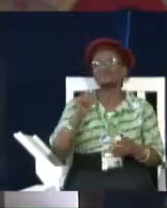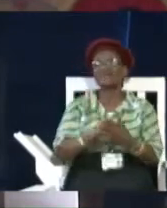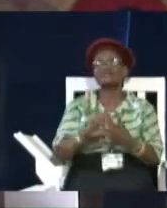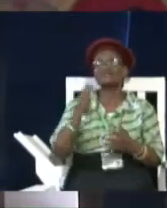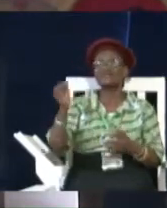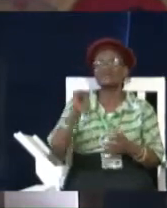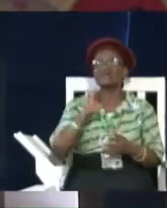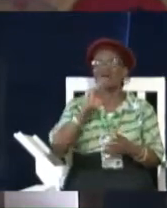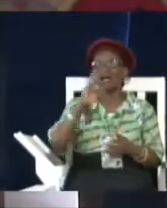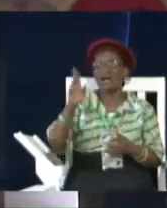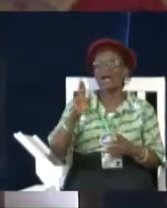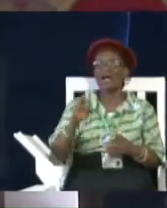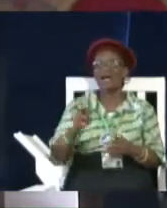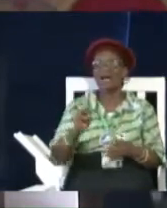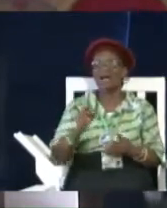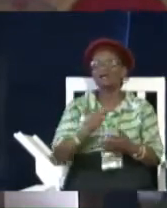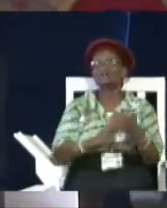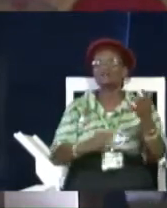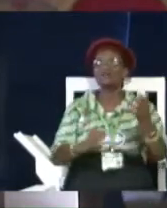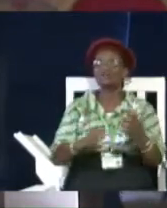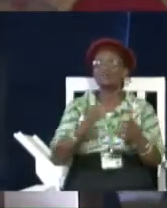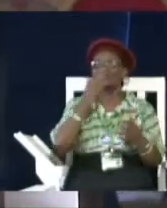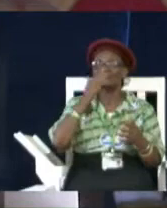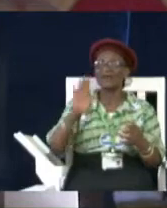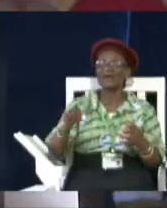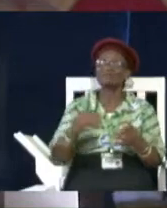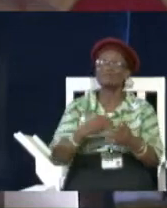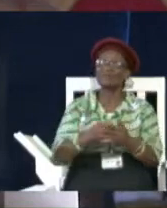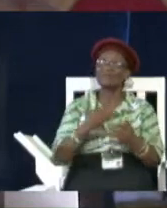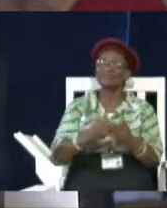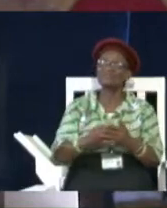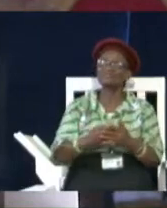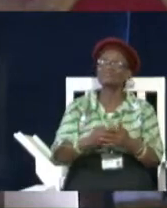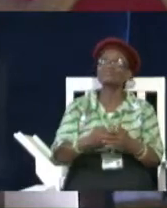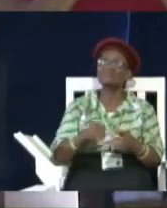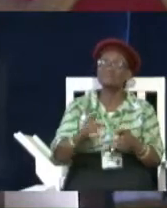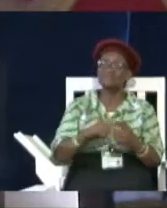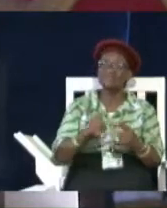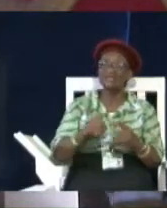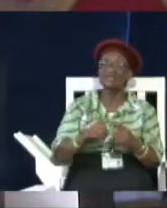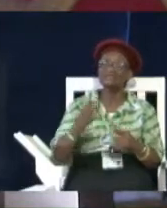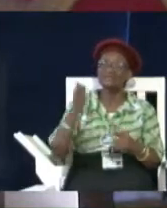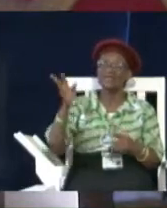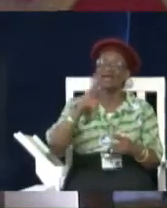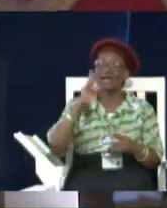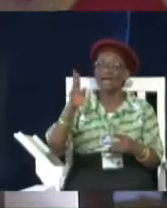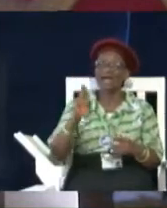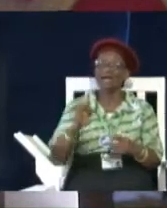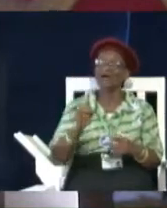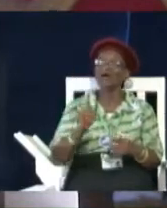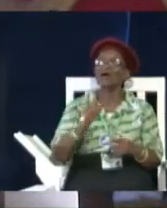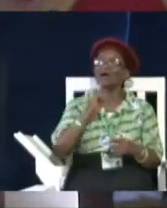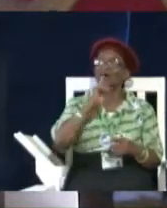are some originals. Let somebody shout hallelujah.